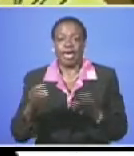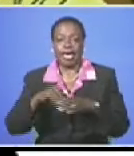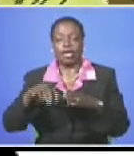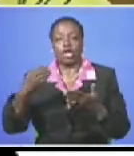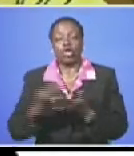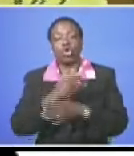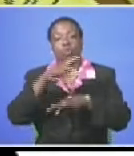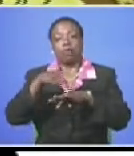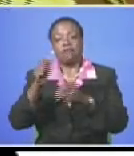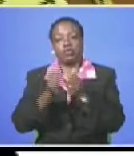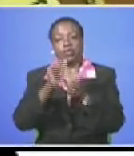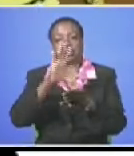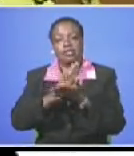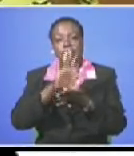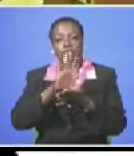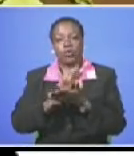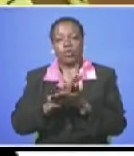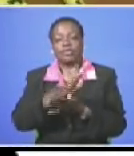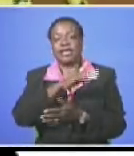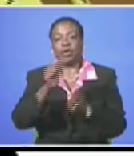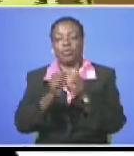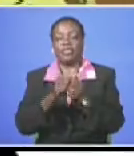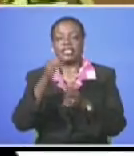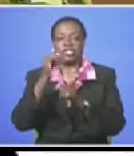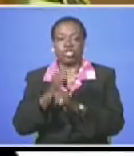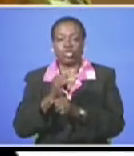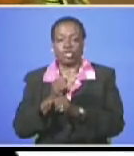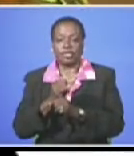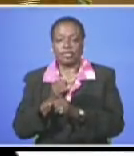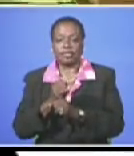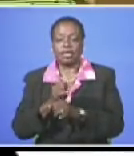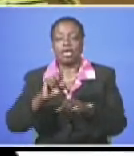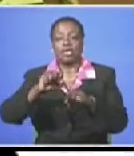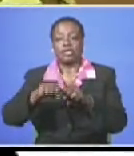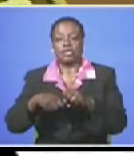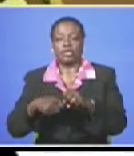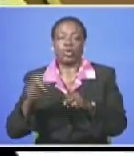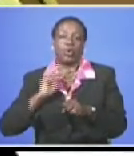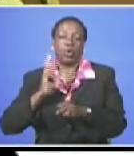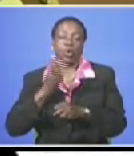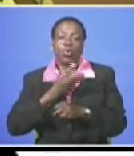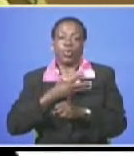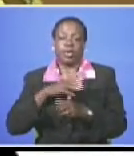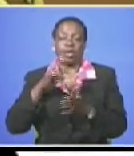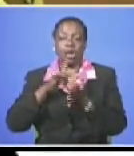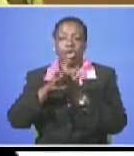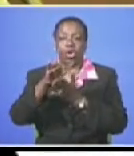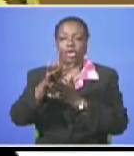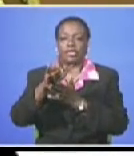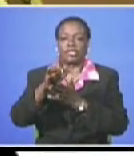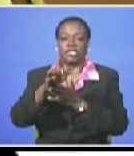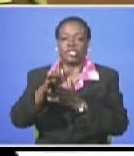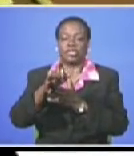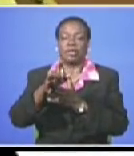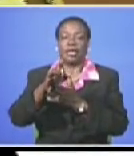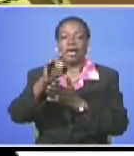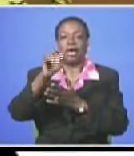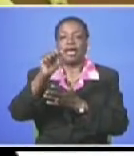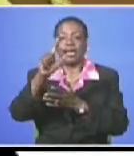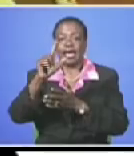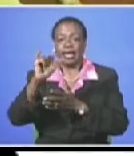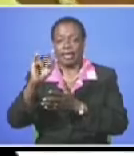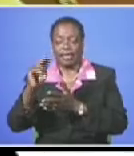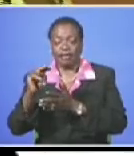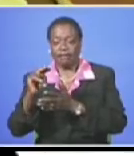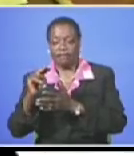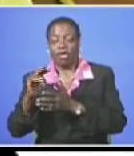with the schools and with the institutions. So we launched our Believe in Best Art competition earlier in the year. We've